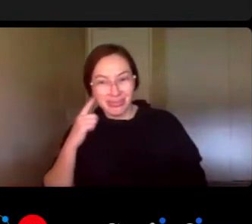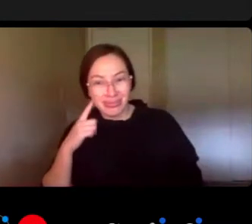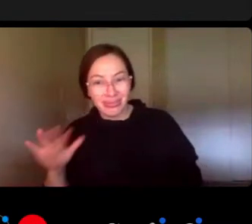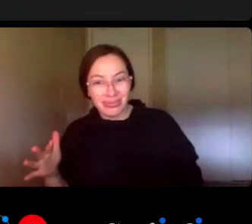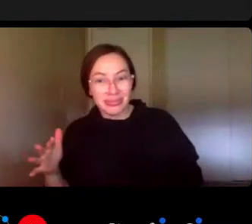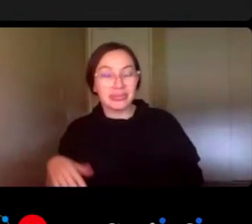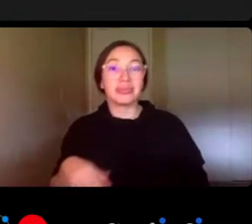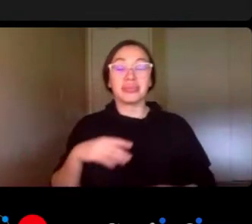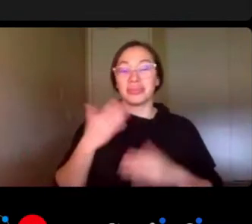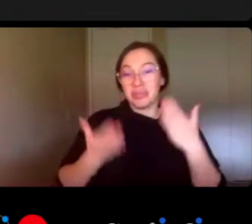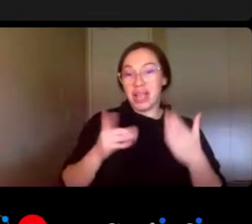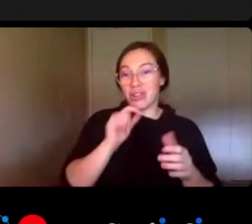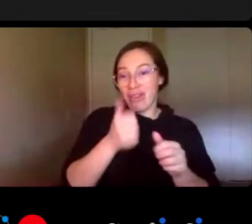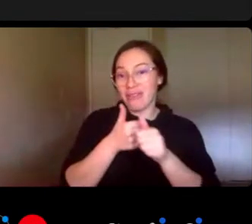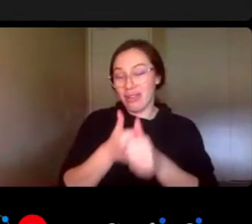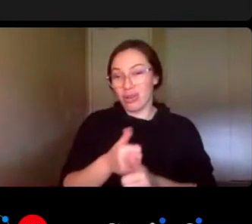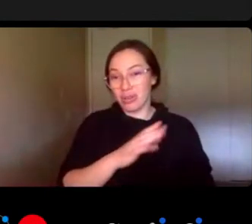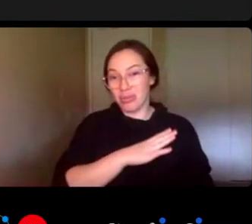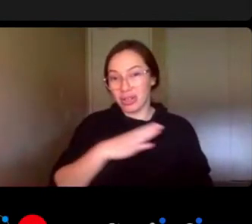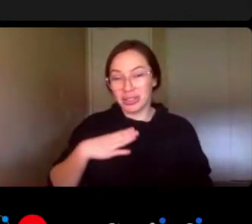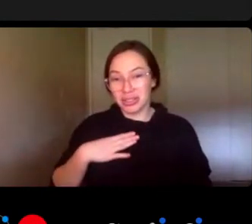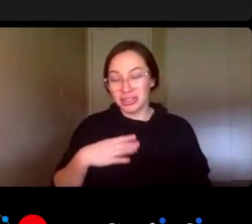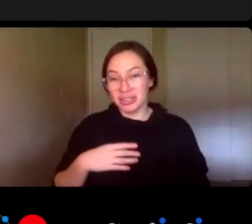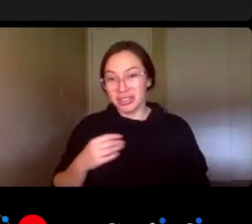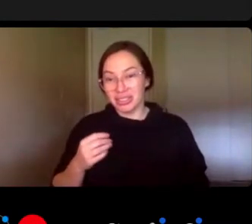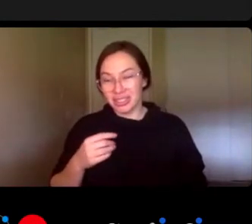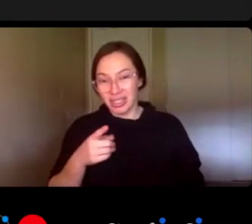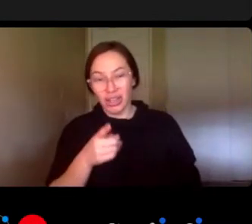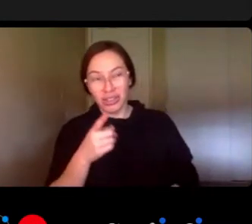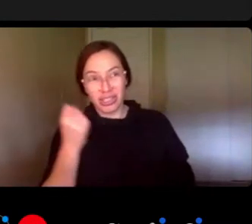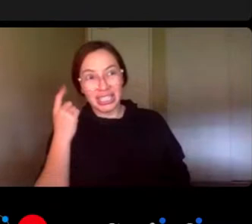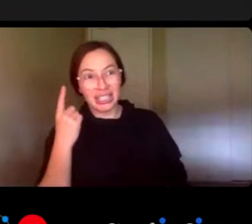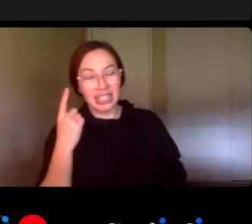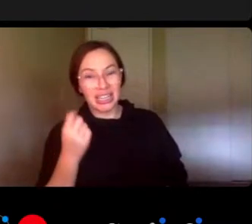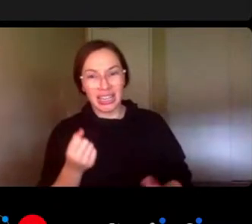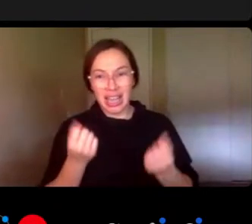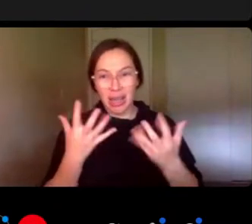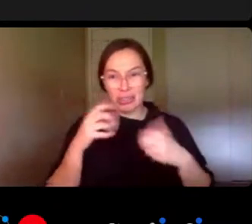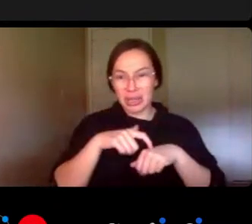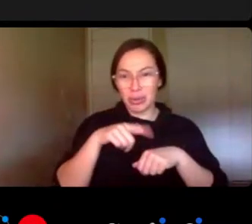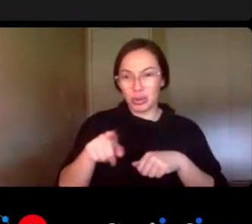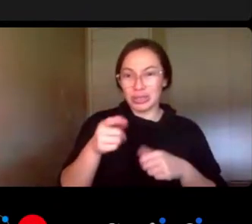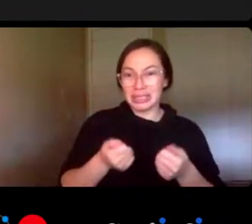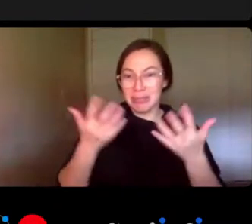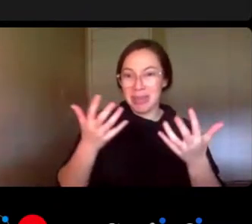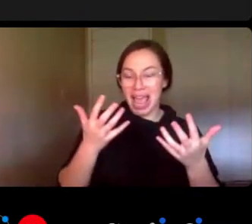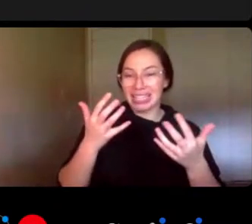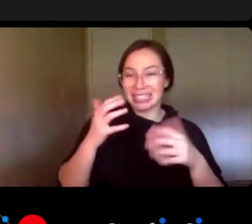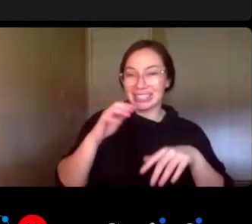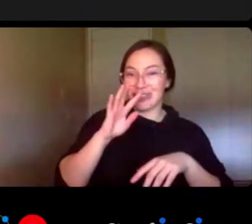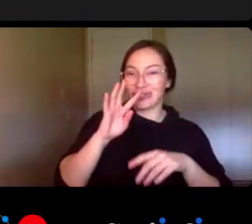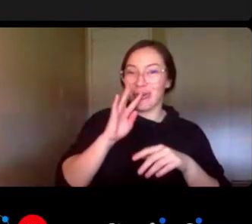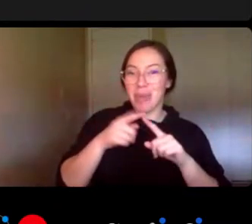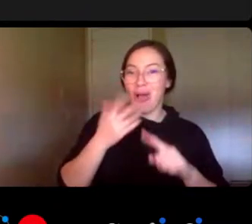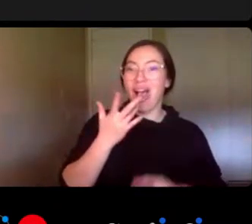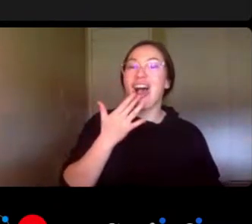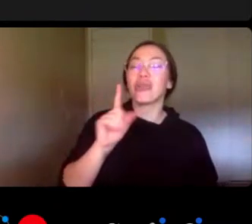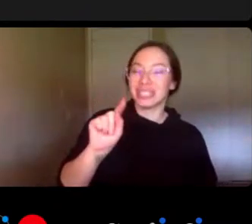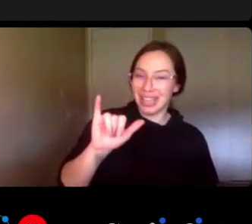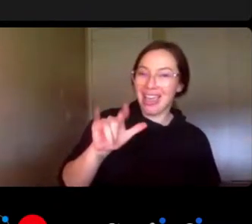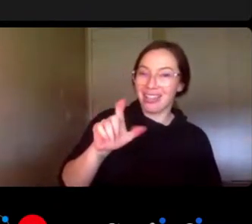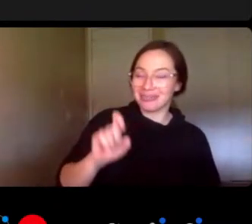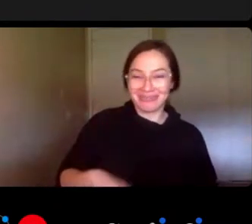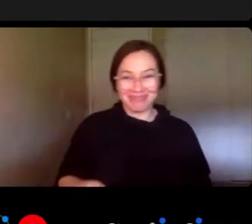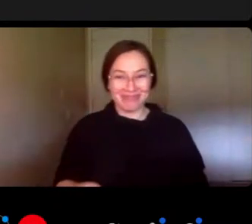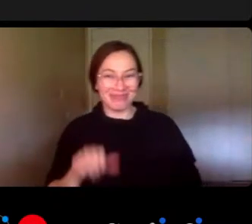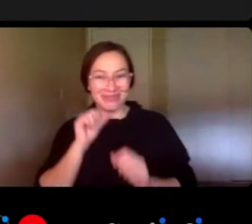You may not be following your board. Are you getting one? Well, yeah. How much time are you spending talking about color of tile? Not yet. I hope